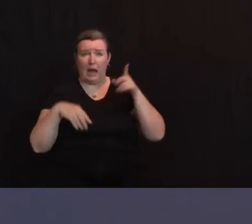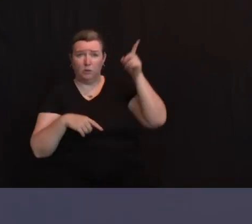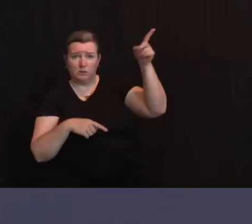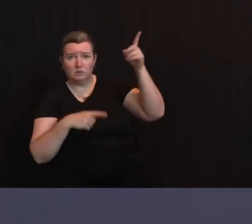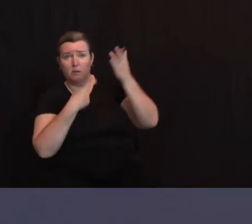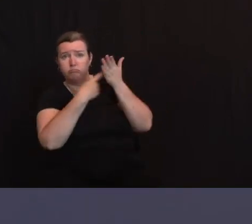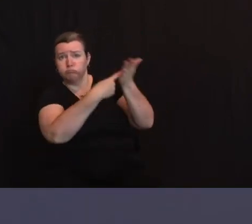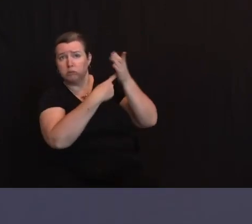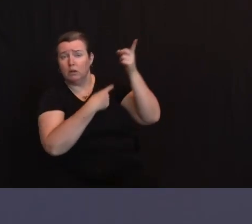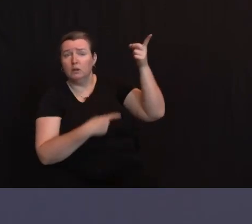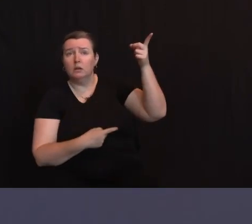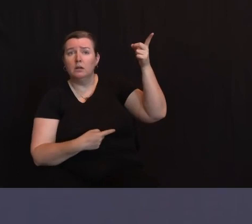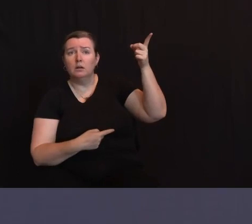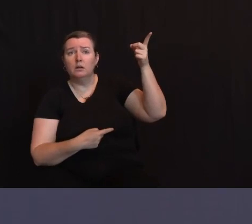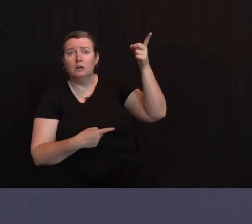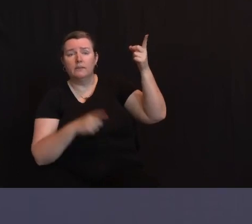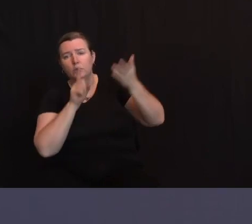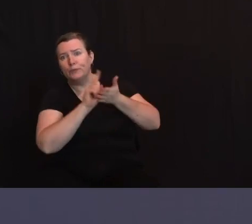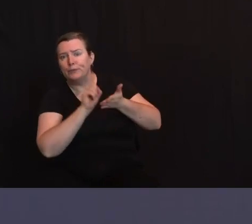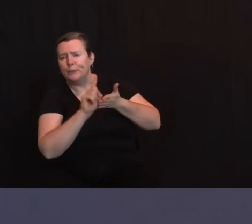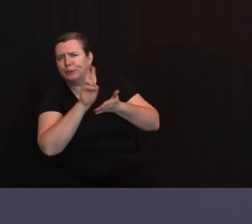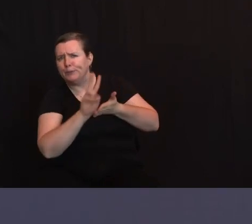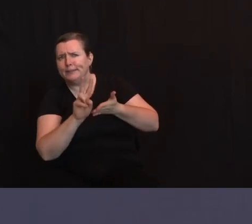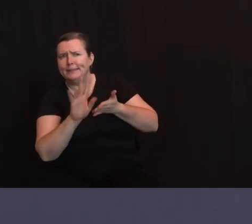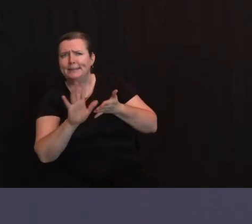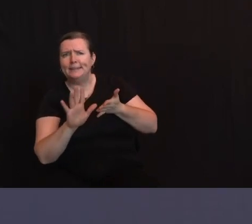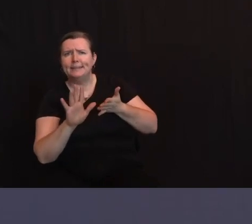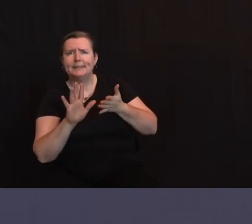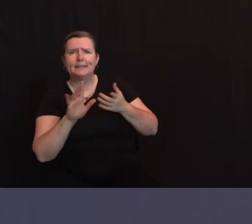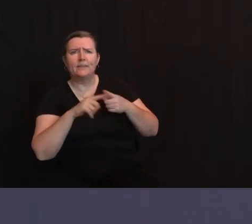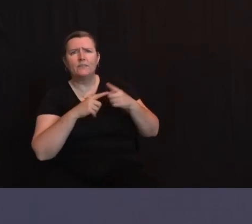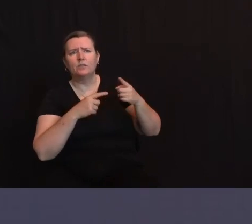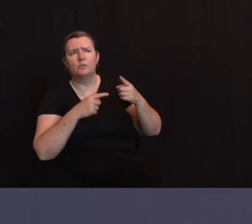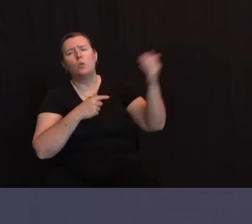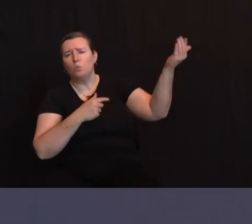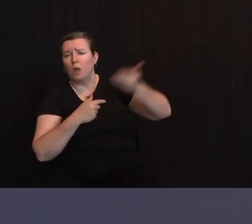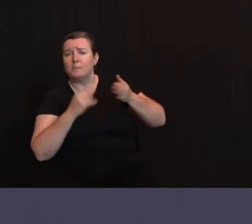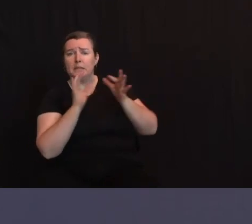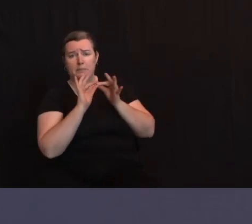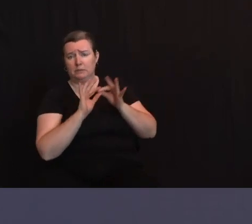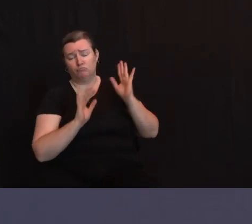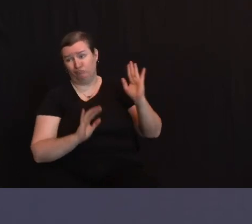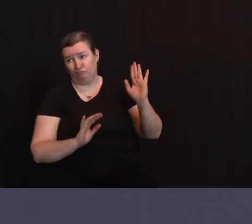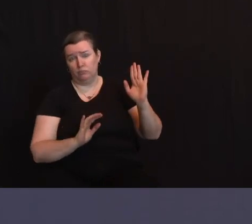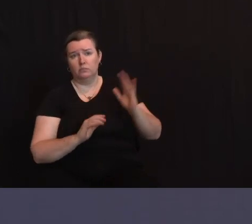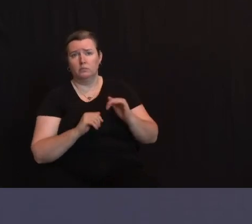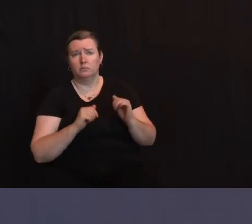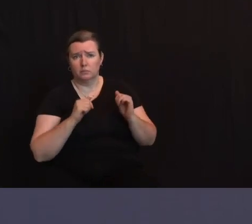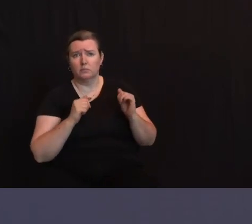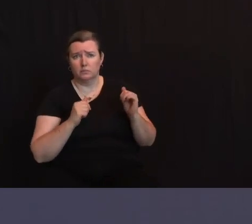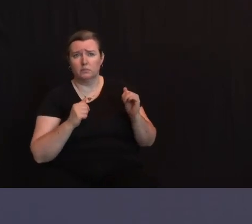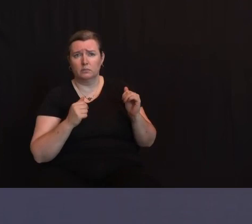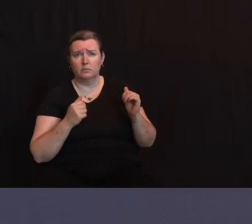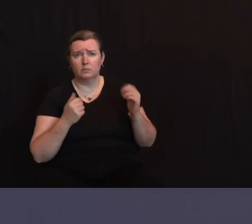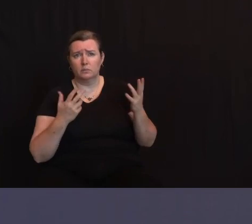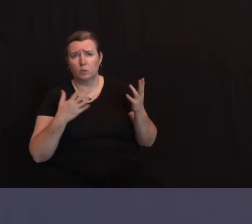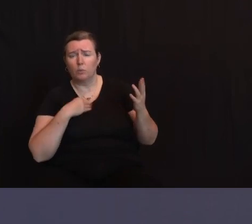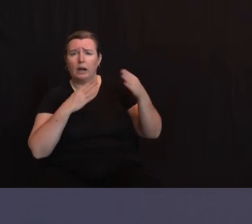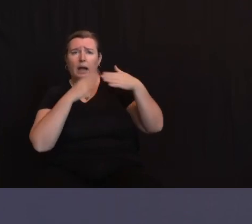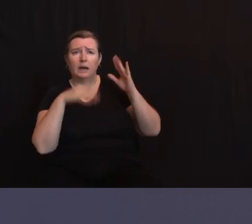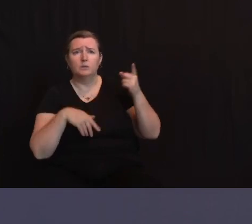not sure yet how immediately effective it will be. The White House has